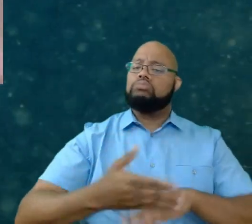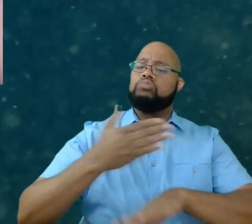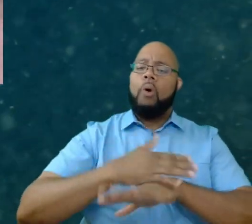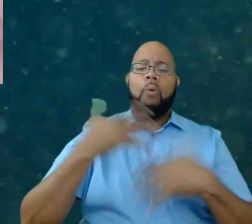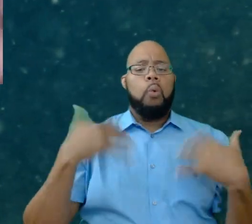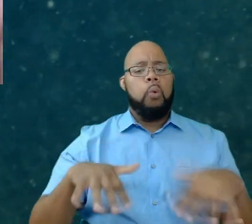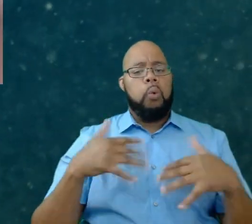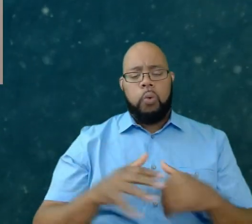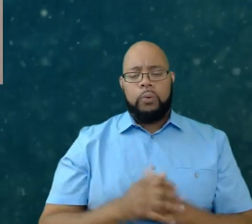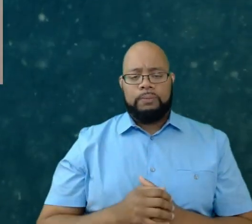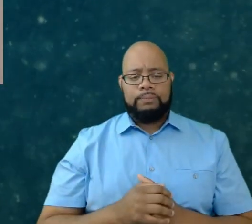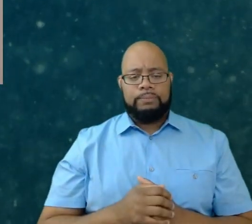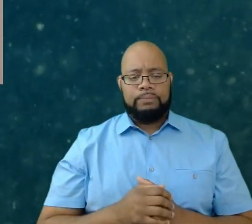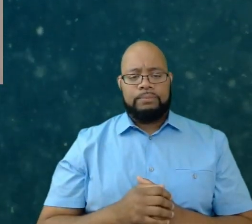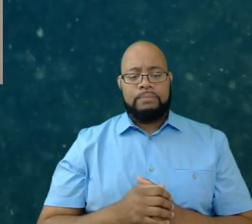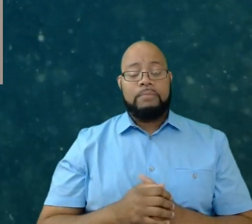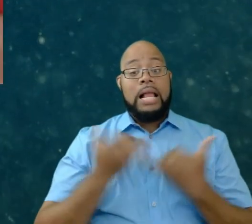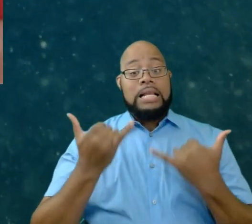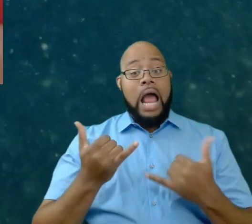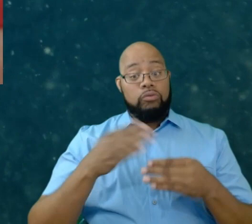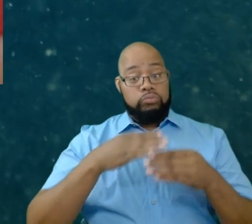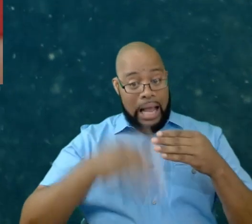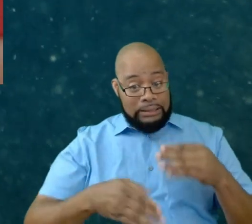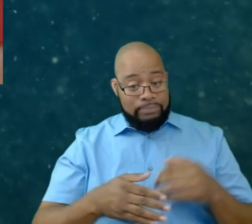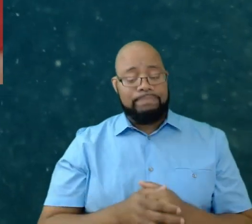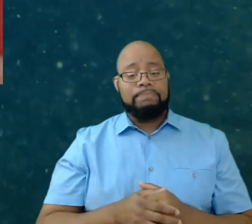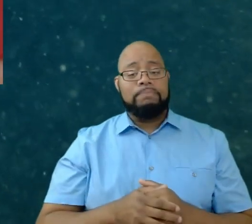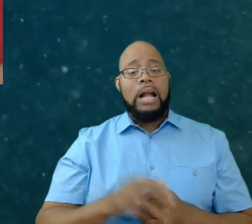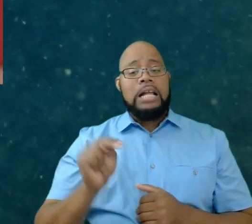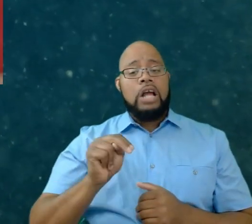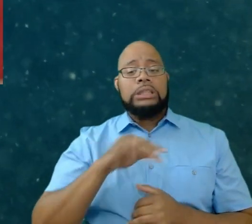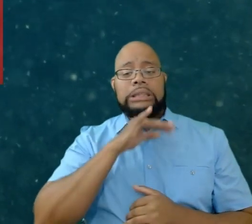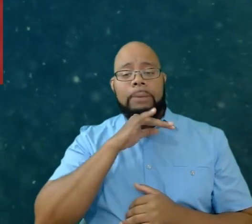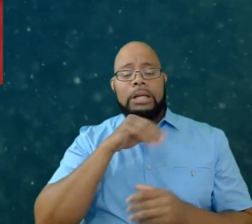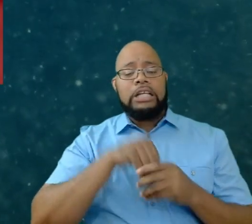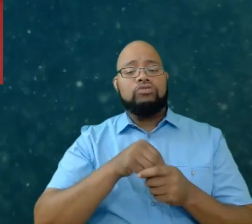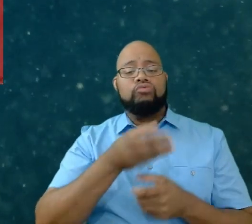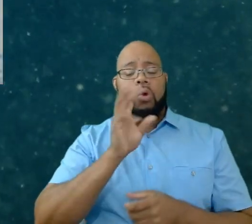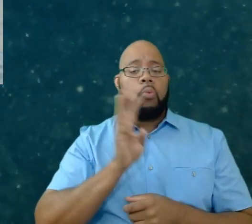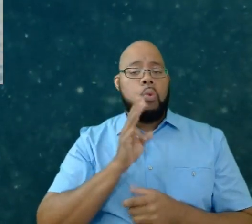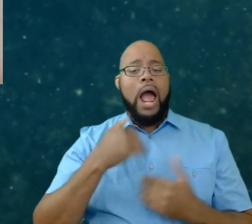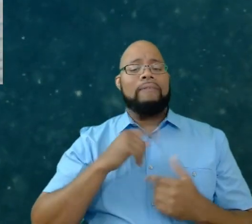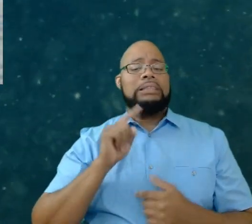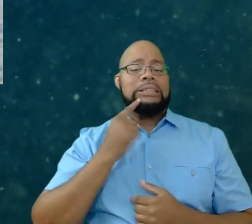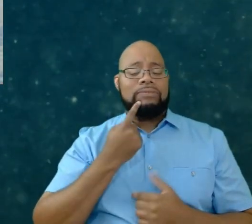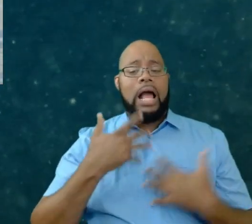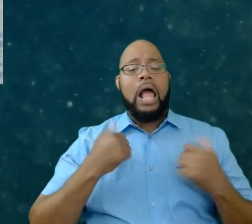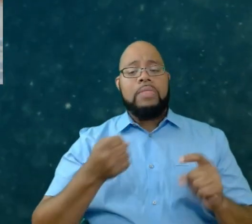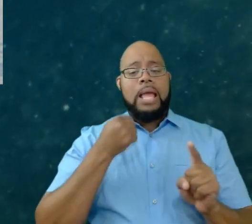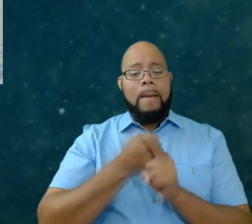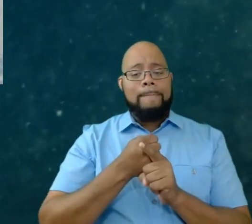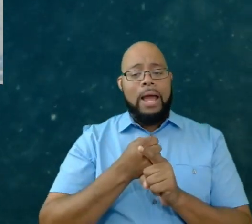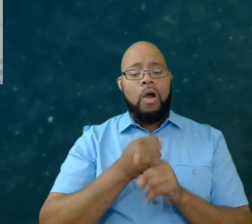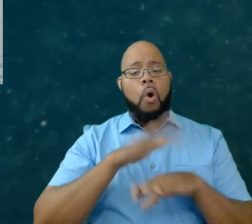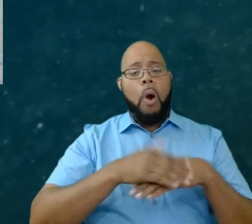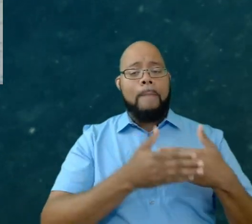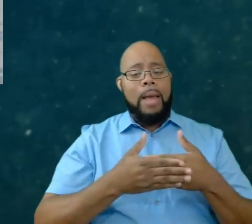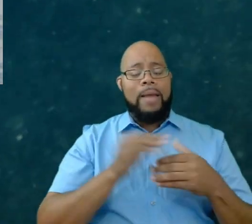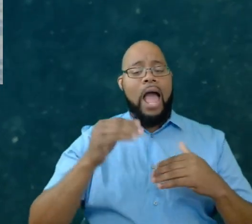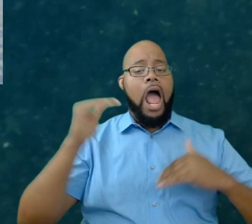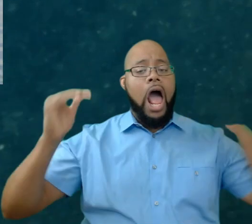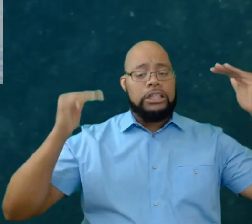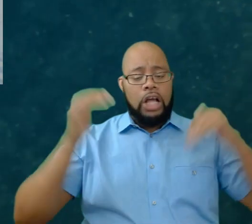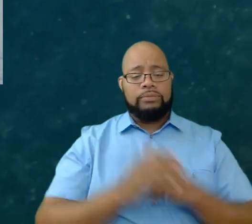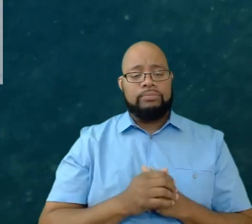environment, we'd be so much better off, wouldn't we? Now, in conclusion, nitrogen contamination of drinking water can have severe health impacts on